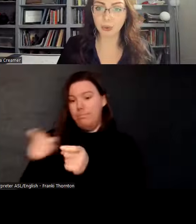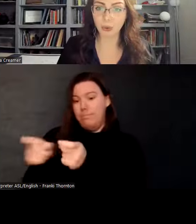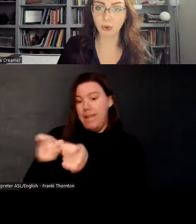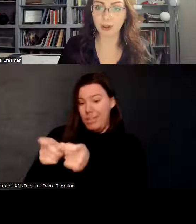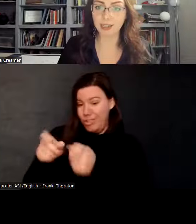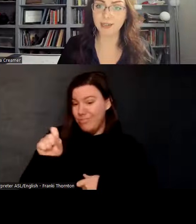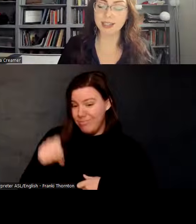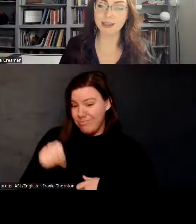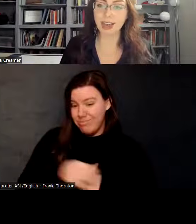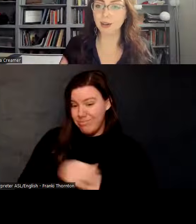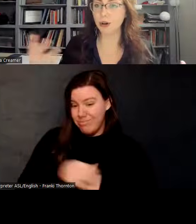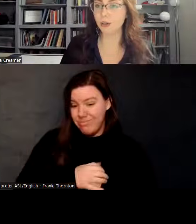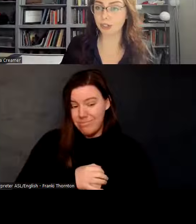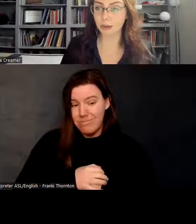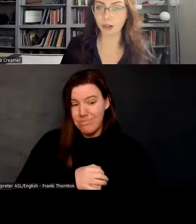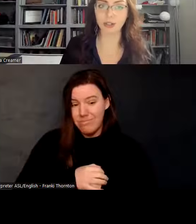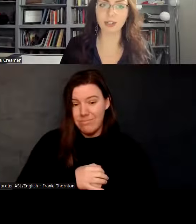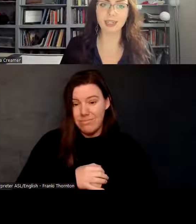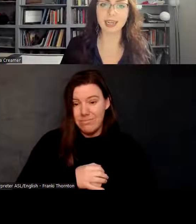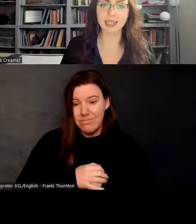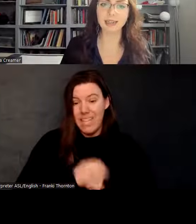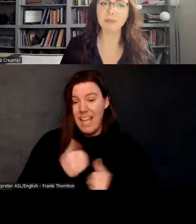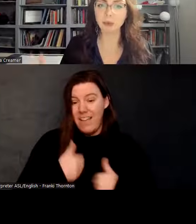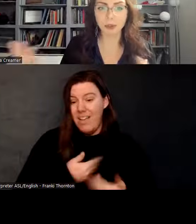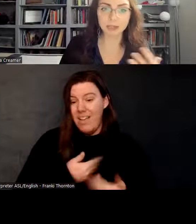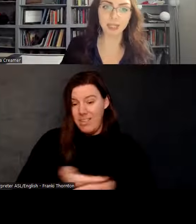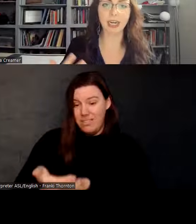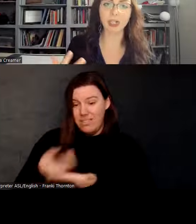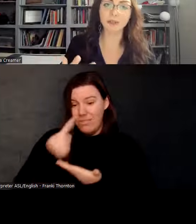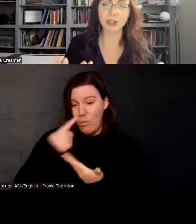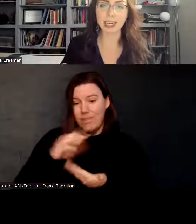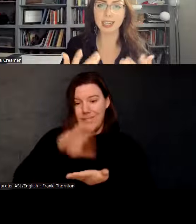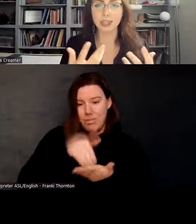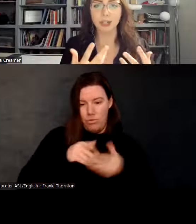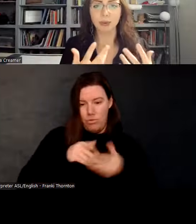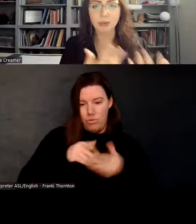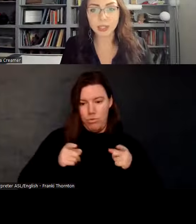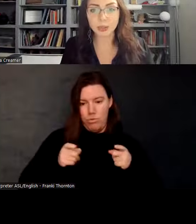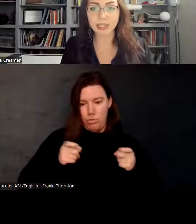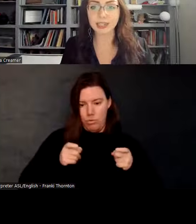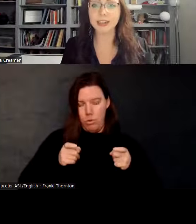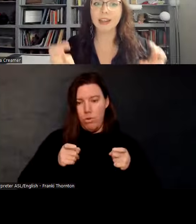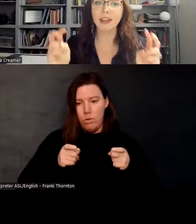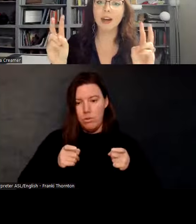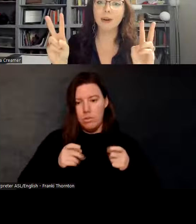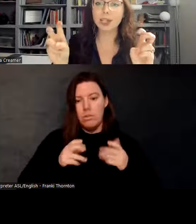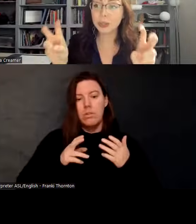centralized control of even the agriculturally marginal areas has, of course, implications for state concerns with